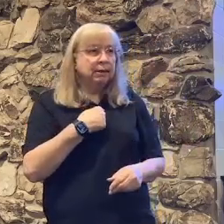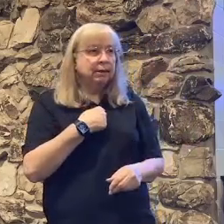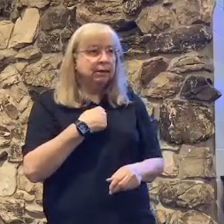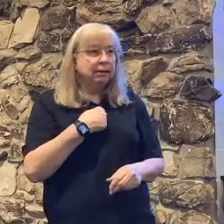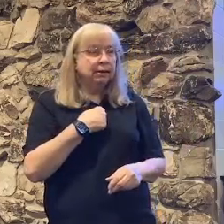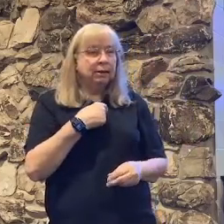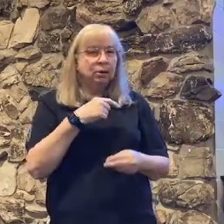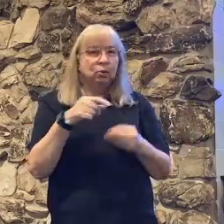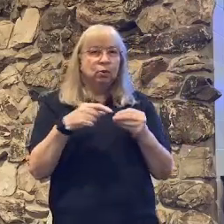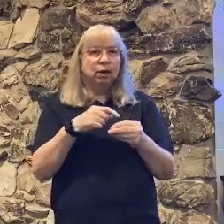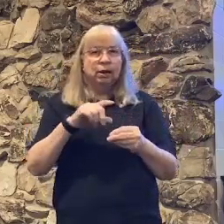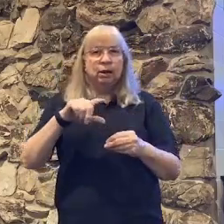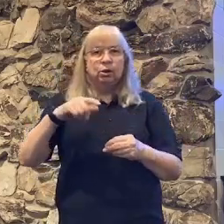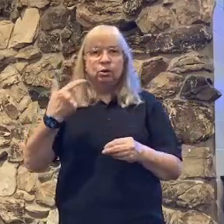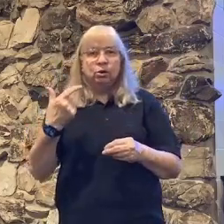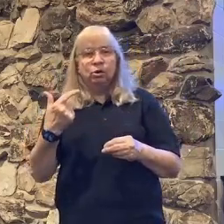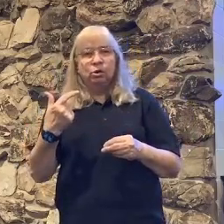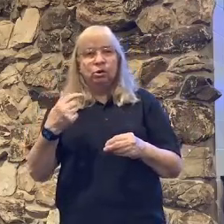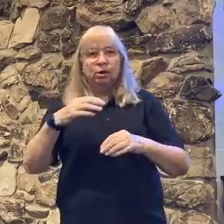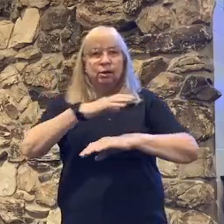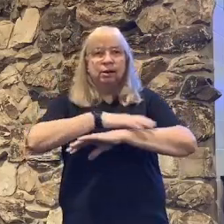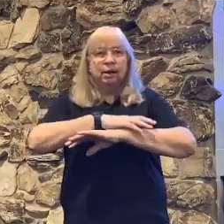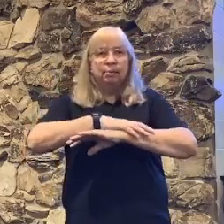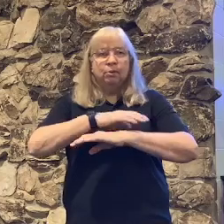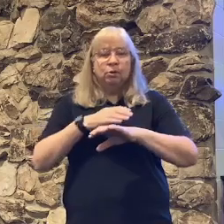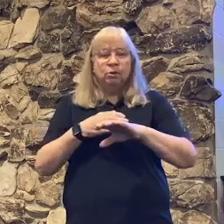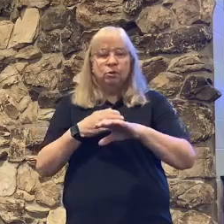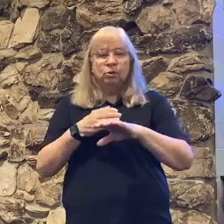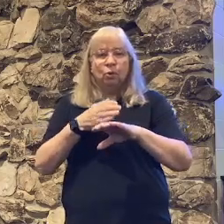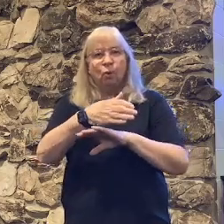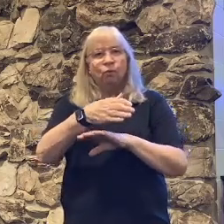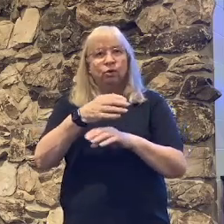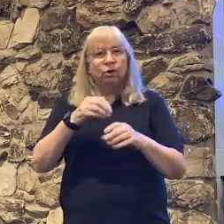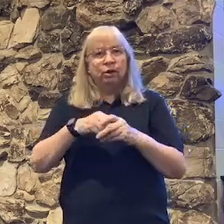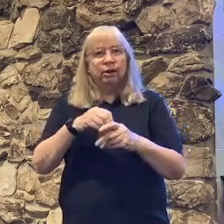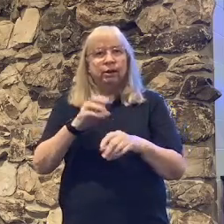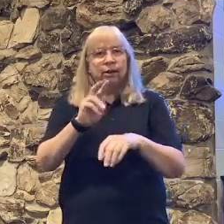when he turned the tables over in the temple?